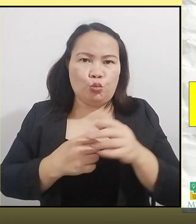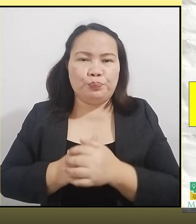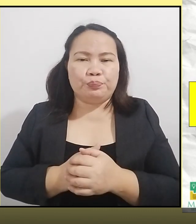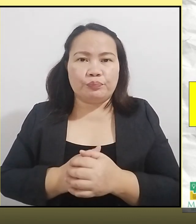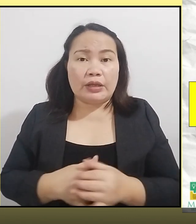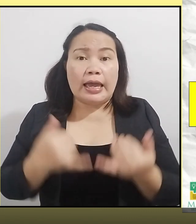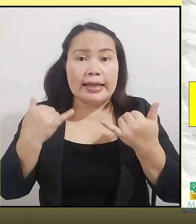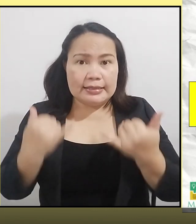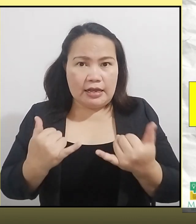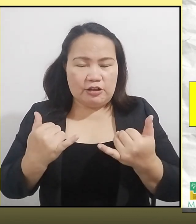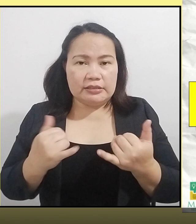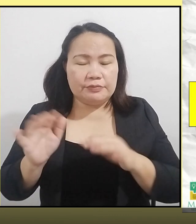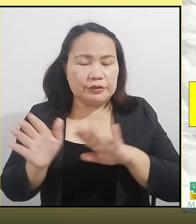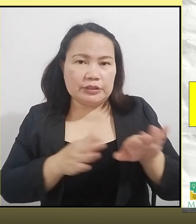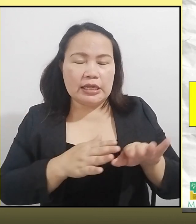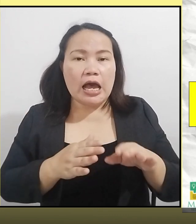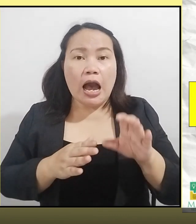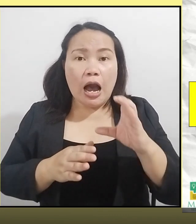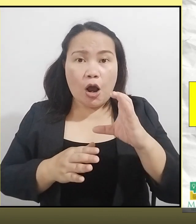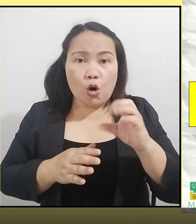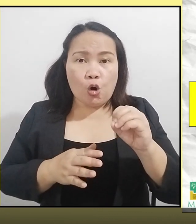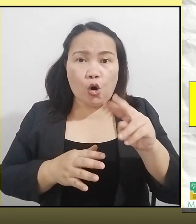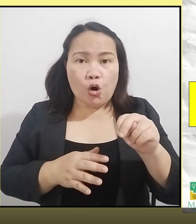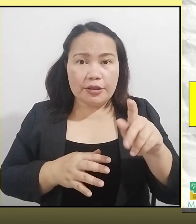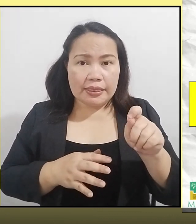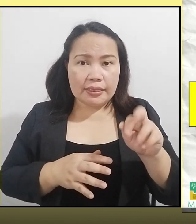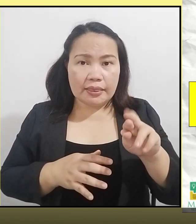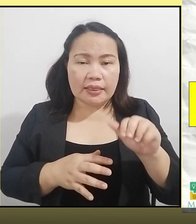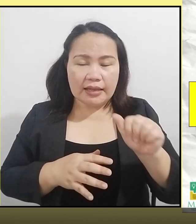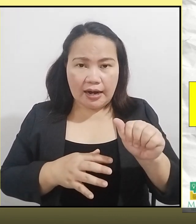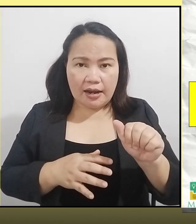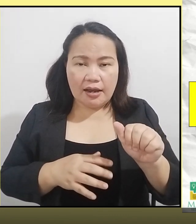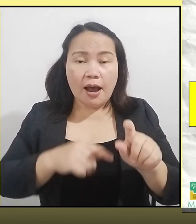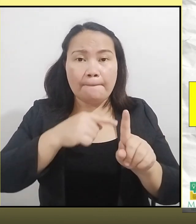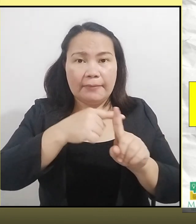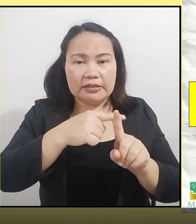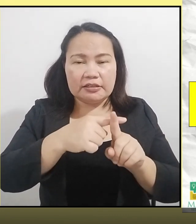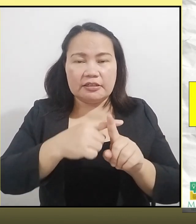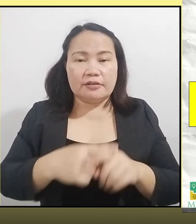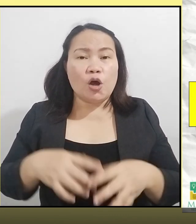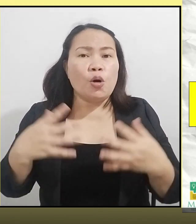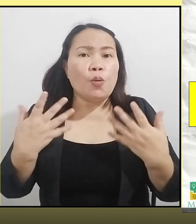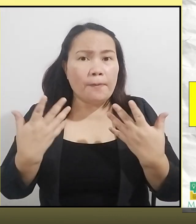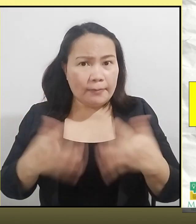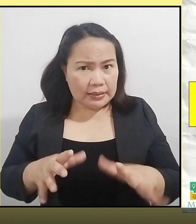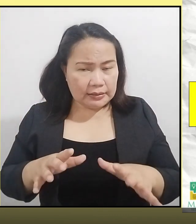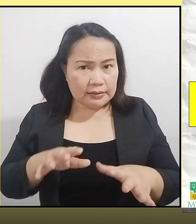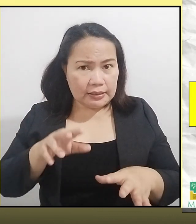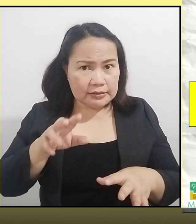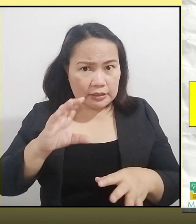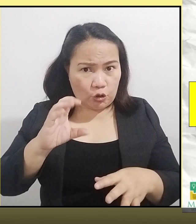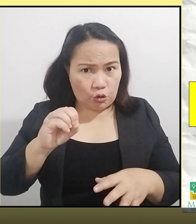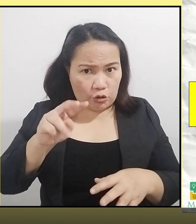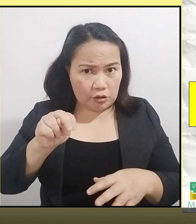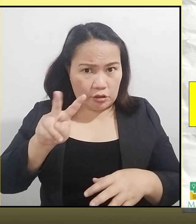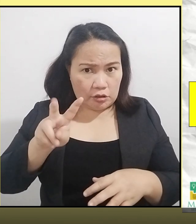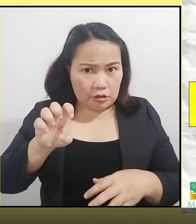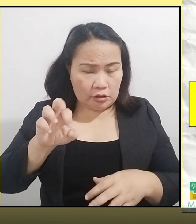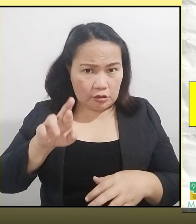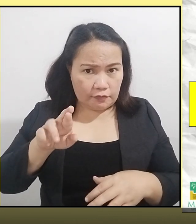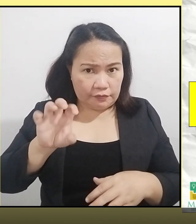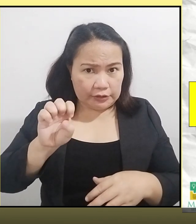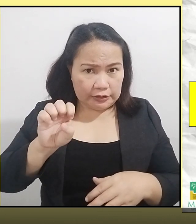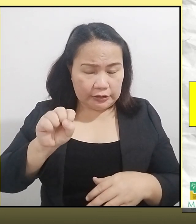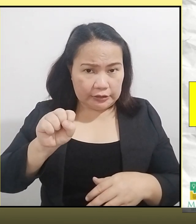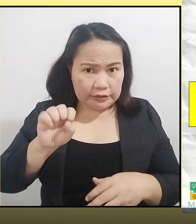Okay, now we have the contrapositive. Nakuha na natin ang inverse, nakuha na din natin ang converse, now we